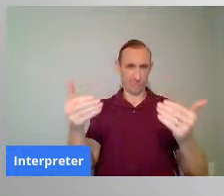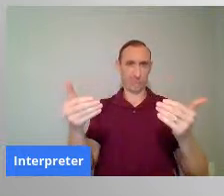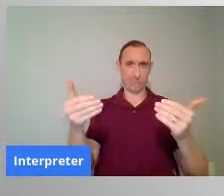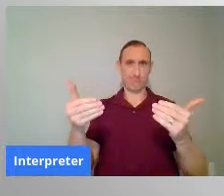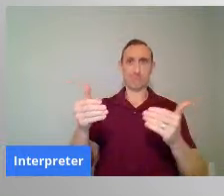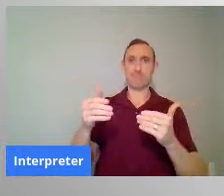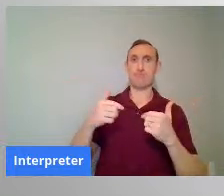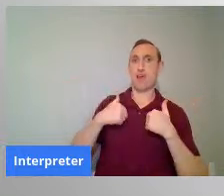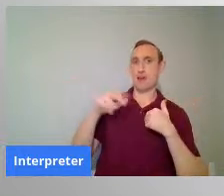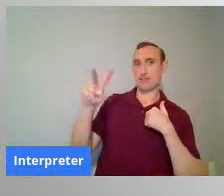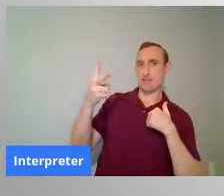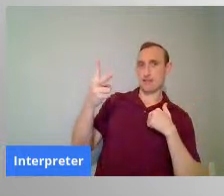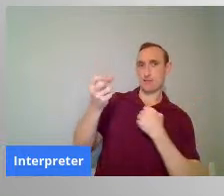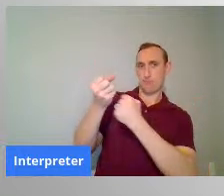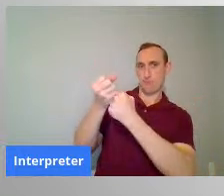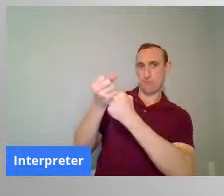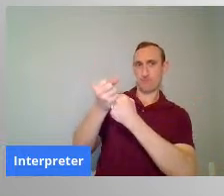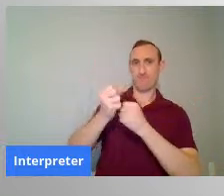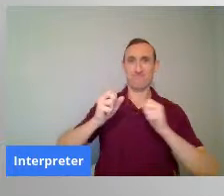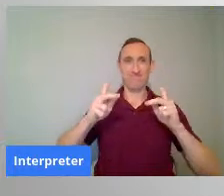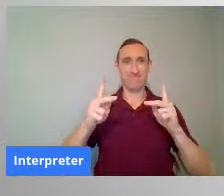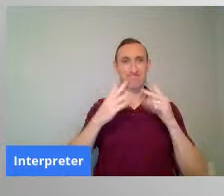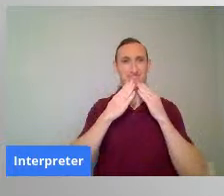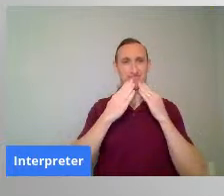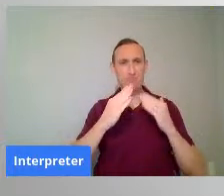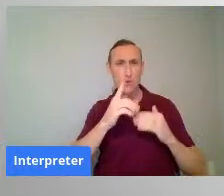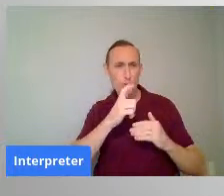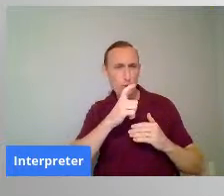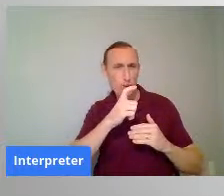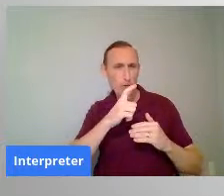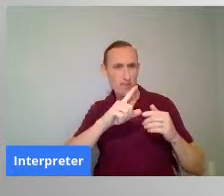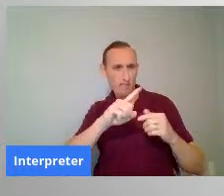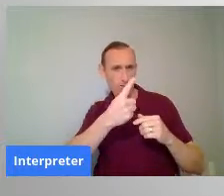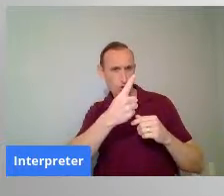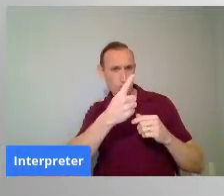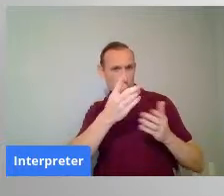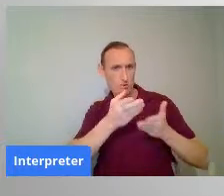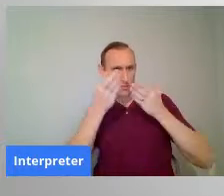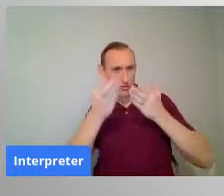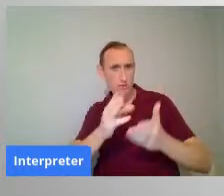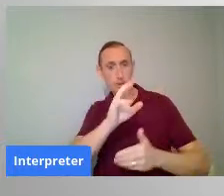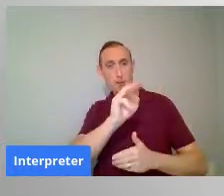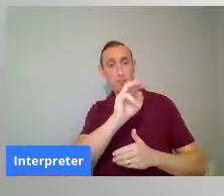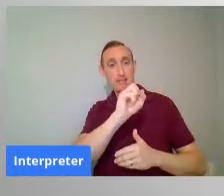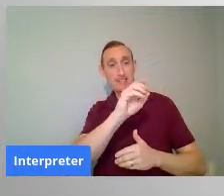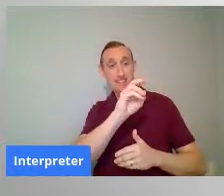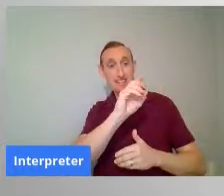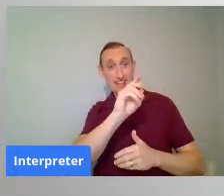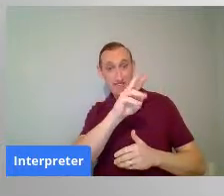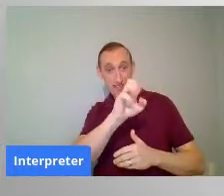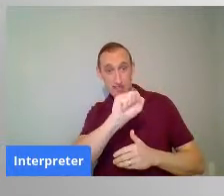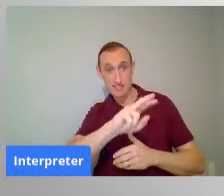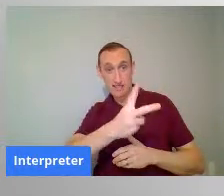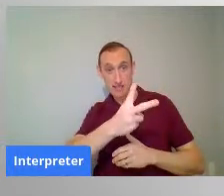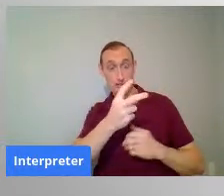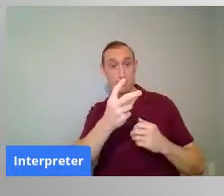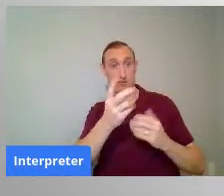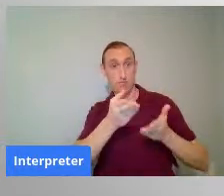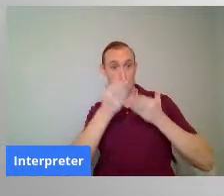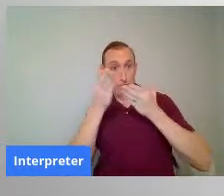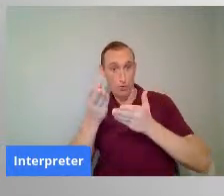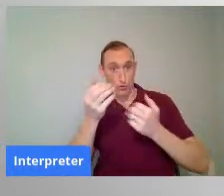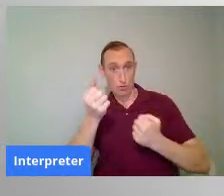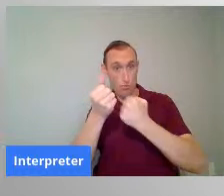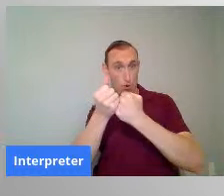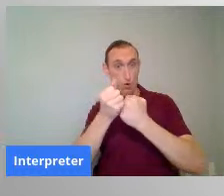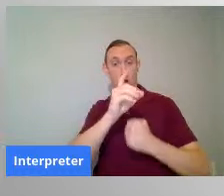Second. Okay, thank you. That was a motion made by Ms. Davis, a second by Dr. Dykeman. Are there any questions or